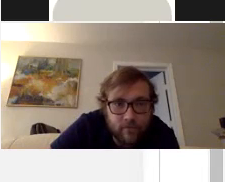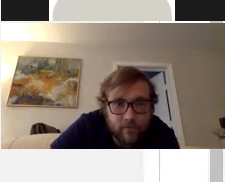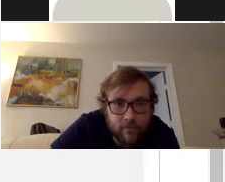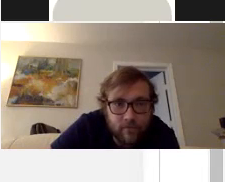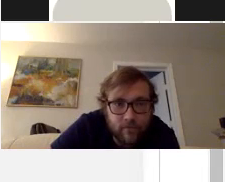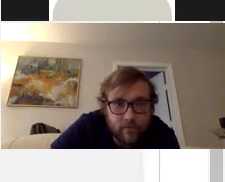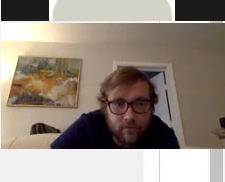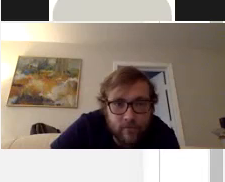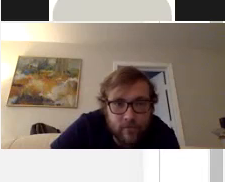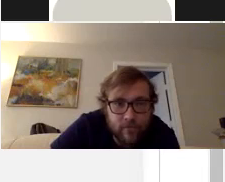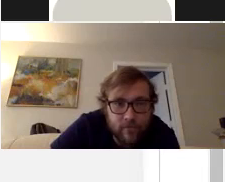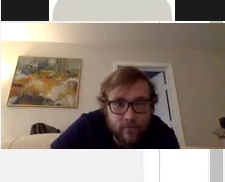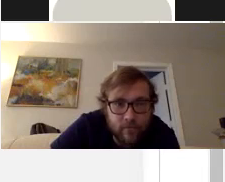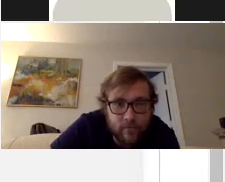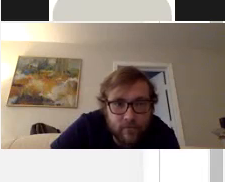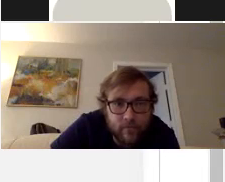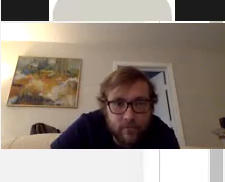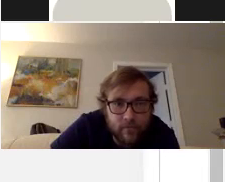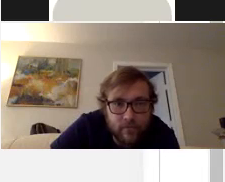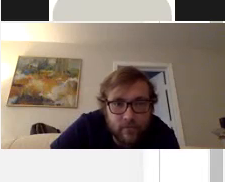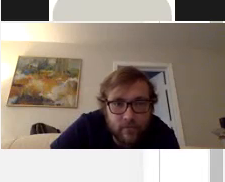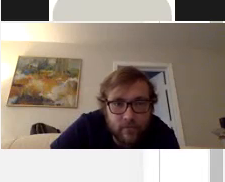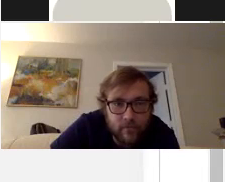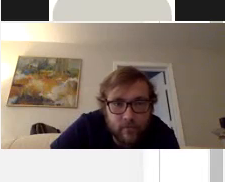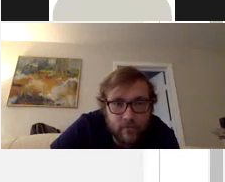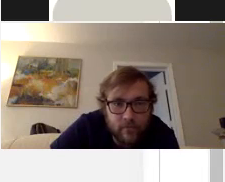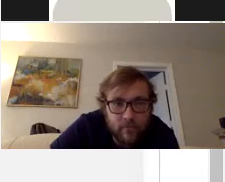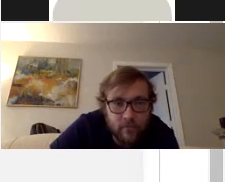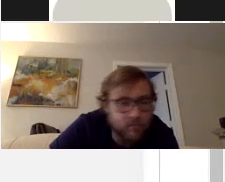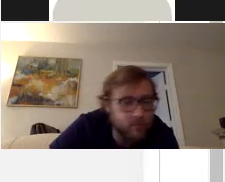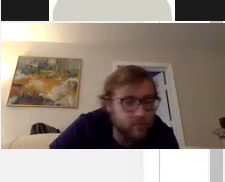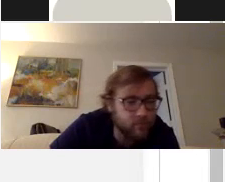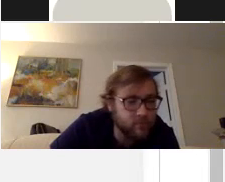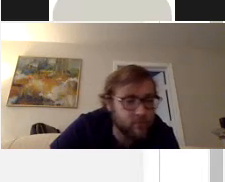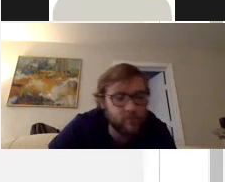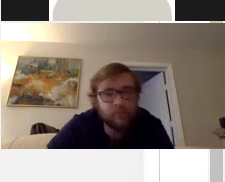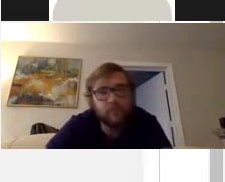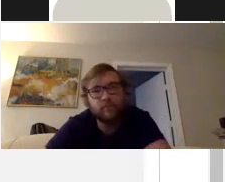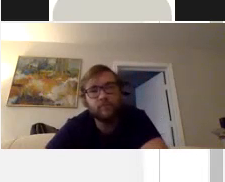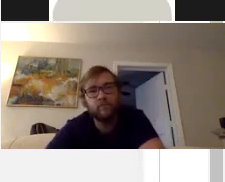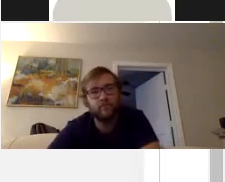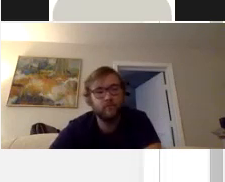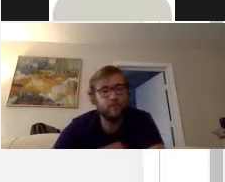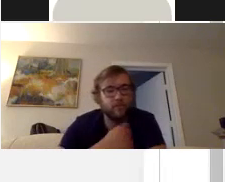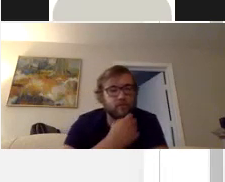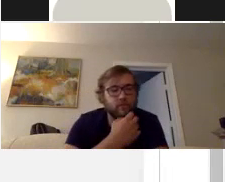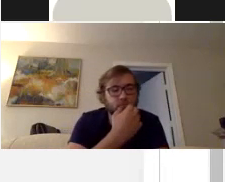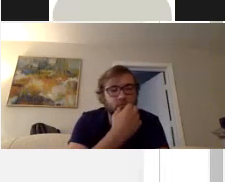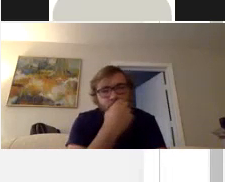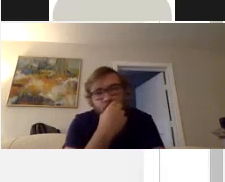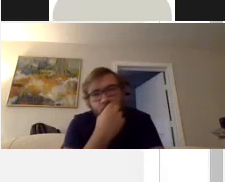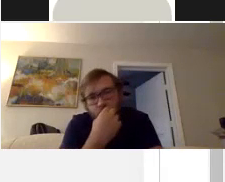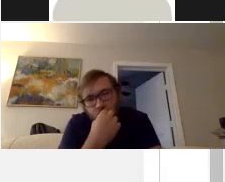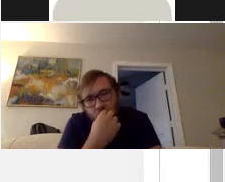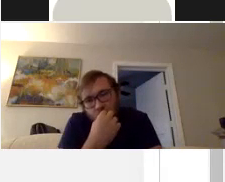from home to the store and then back, we have to be very specific. Because if somebody said, well, describe that moving object,